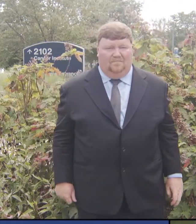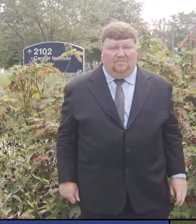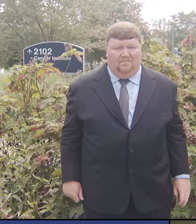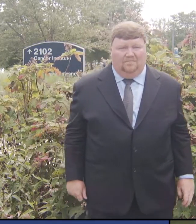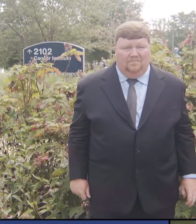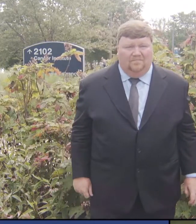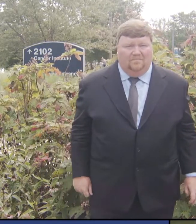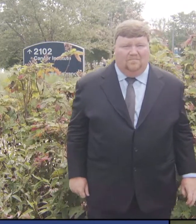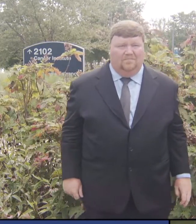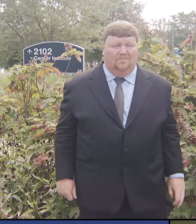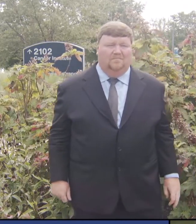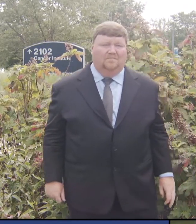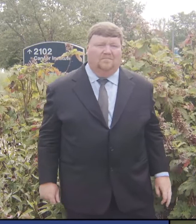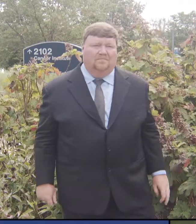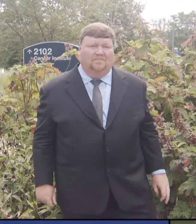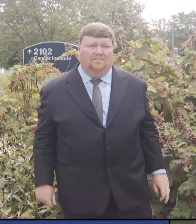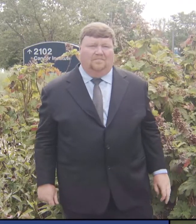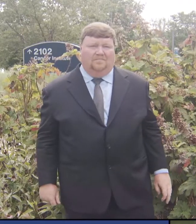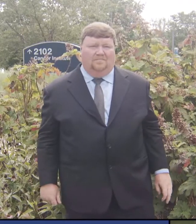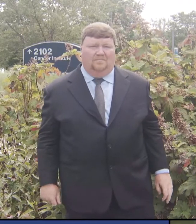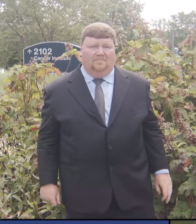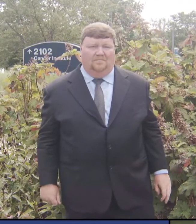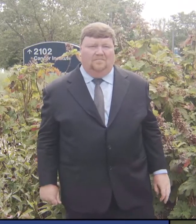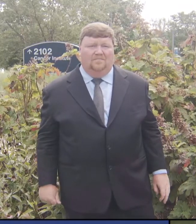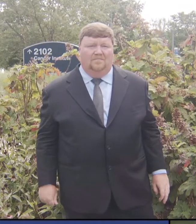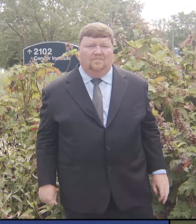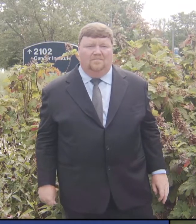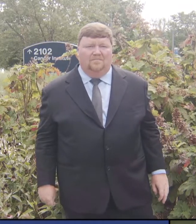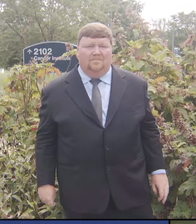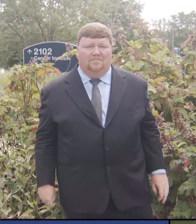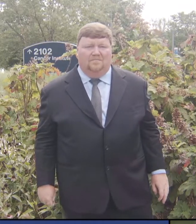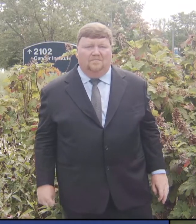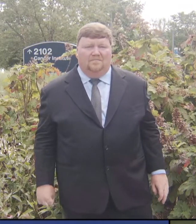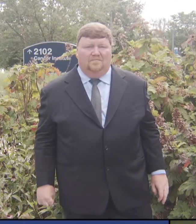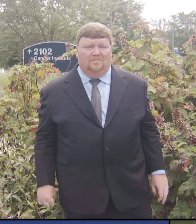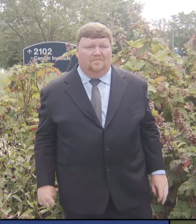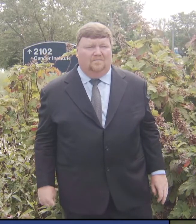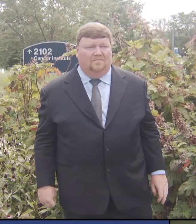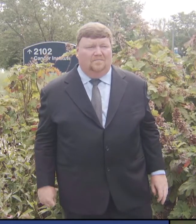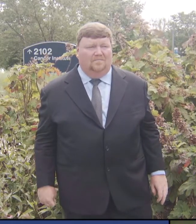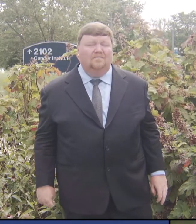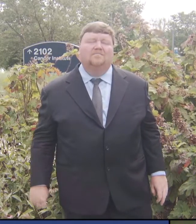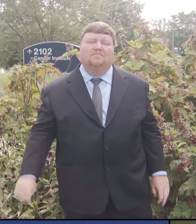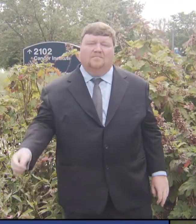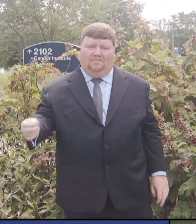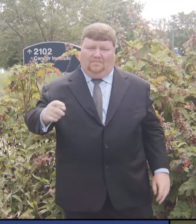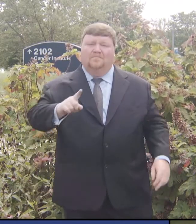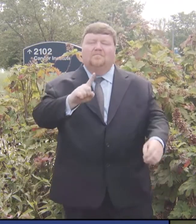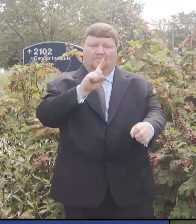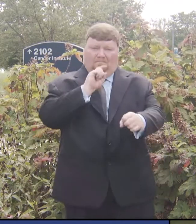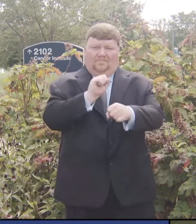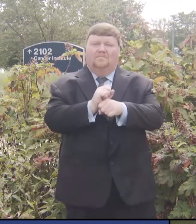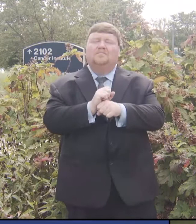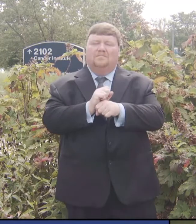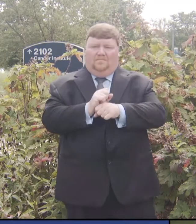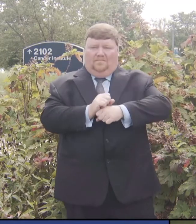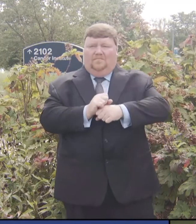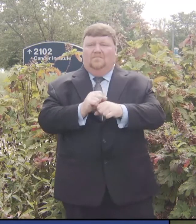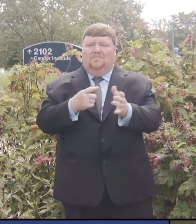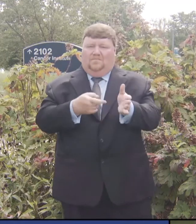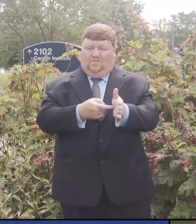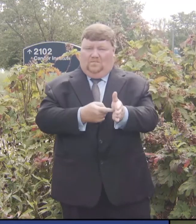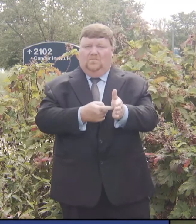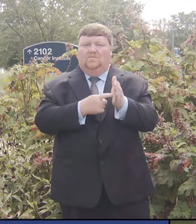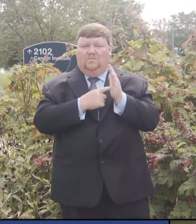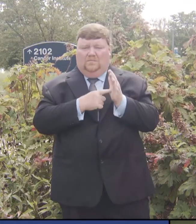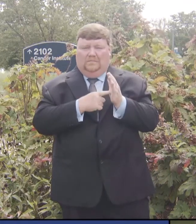our 3 hospitals on July 2nd, and they said none of them had the capability to collect this data. Sure. So this is actually an exercise that requires